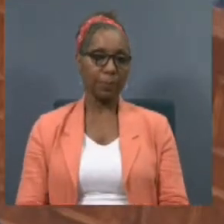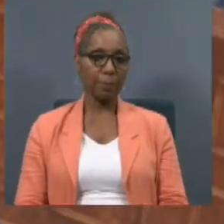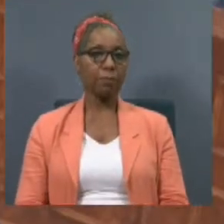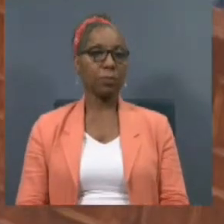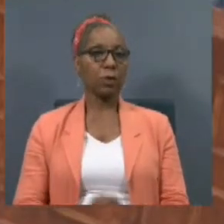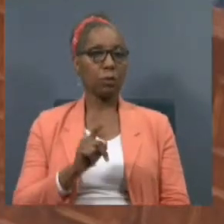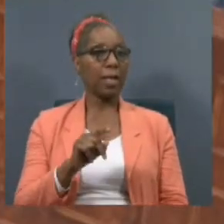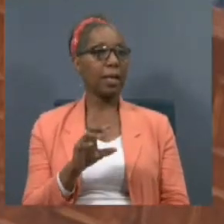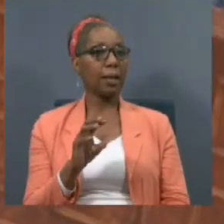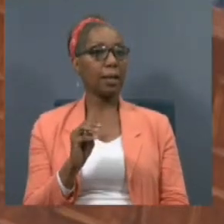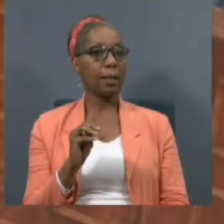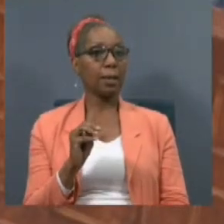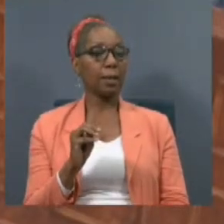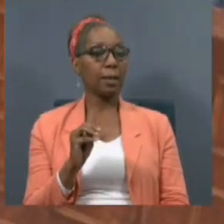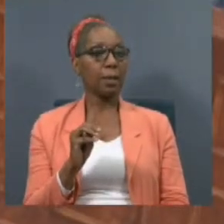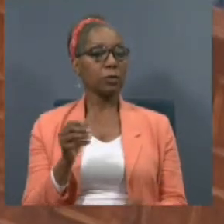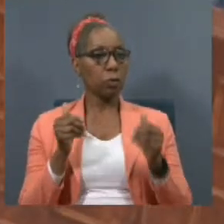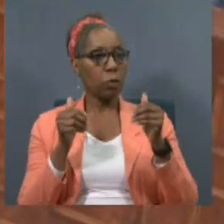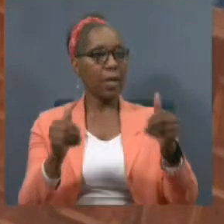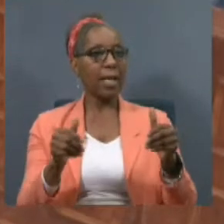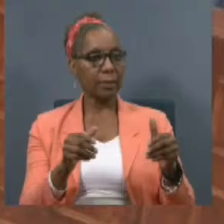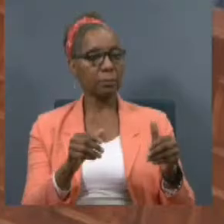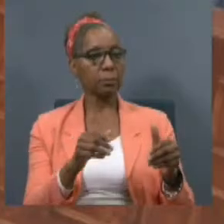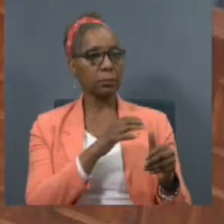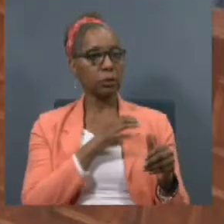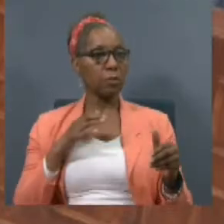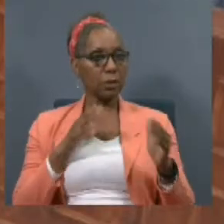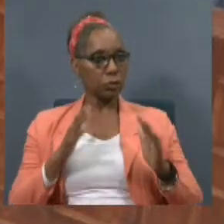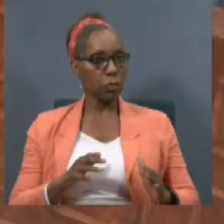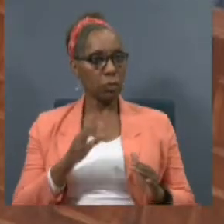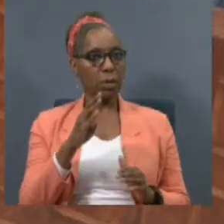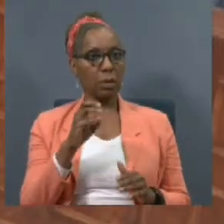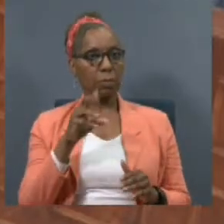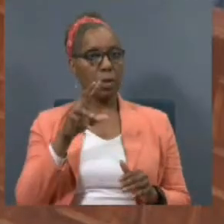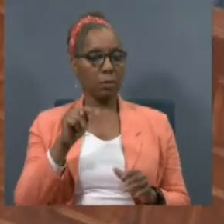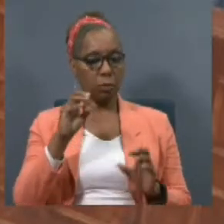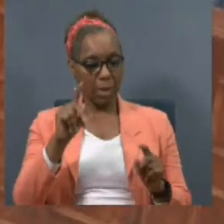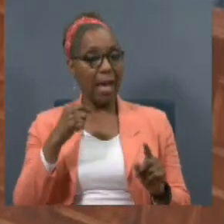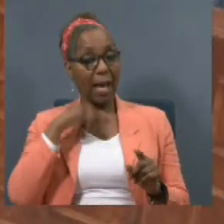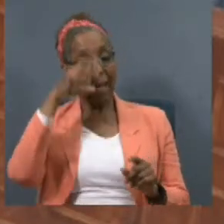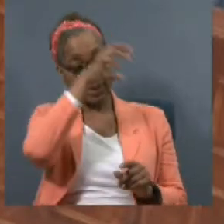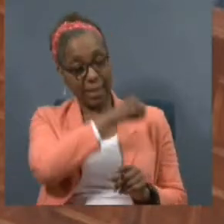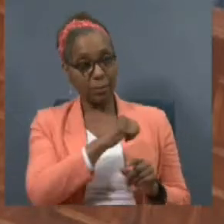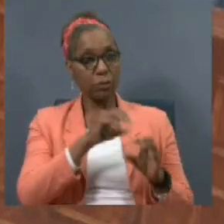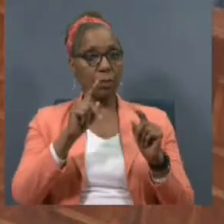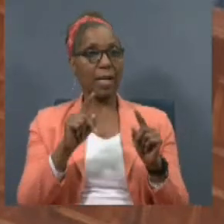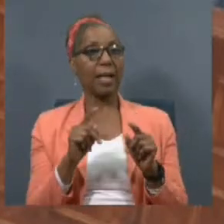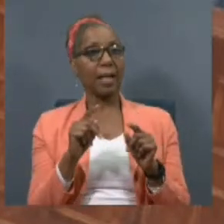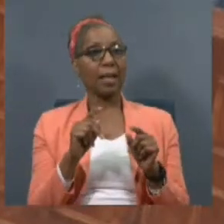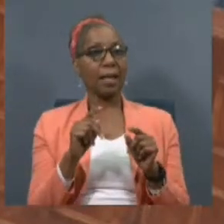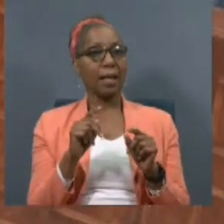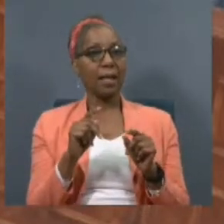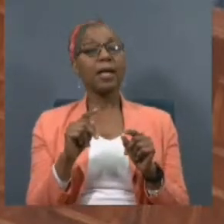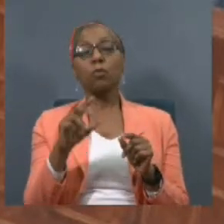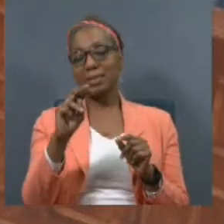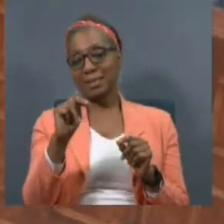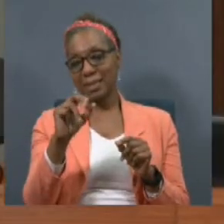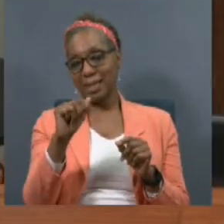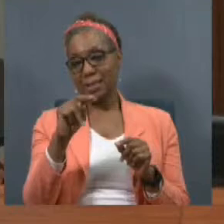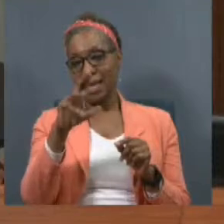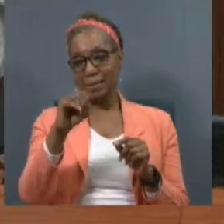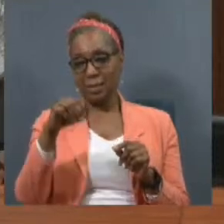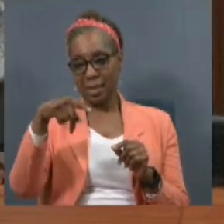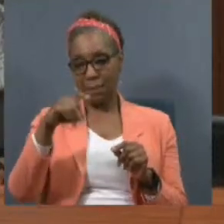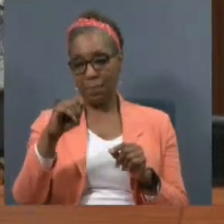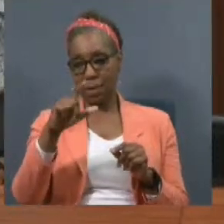Mr. Thomas, no, I'm sorry, go ahead, Commissioner Brown. So I guess, point of information is Nancy Pelosi, not Hillary Clinton, who's made Sorry. the comment.